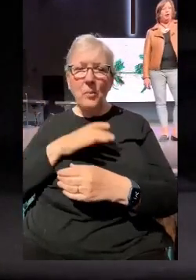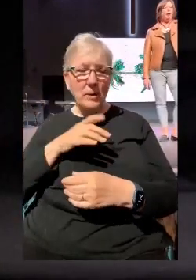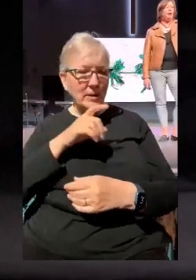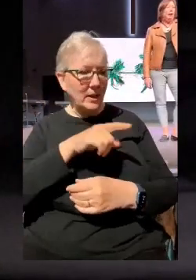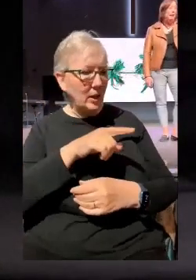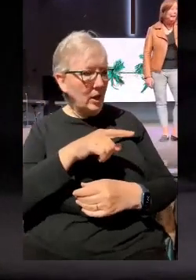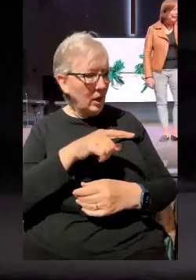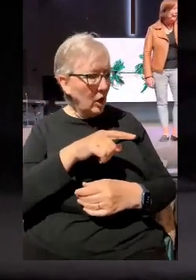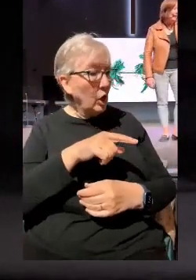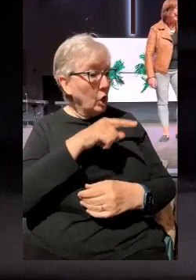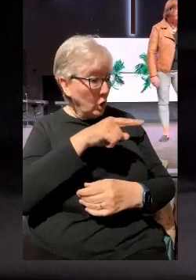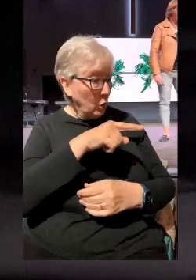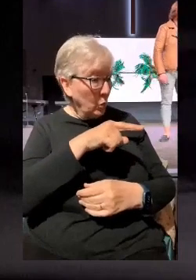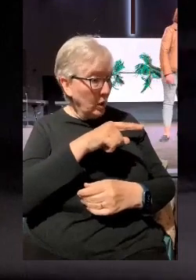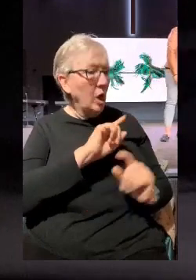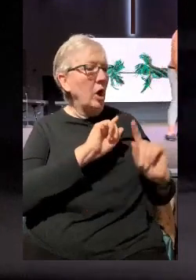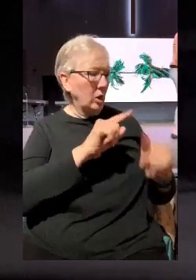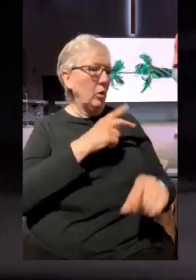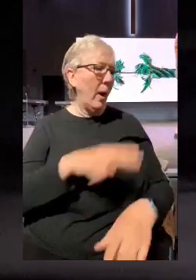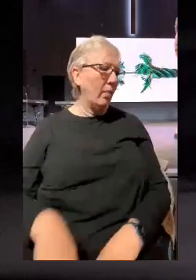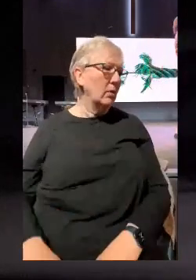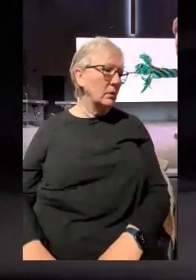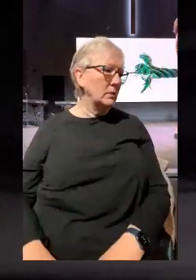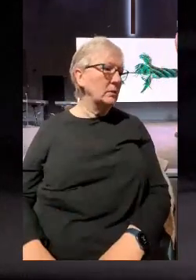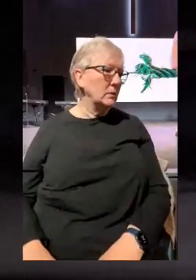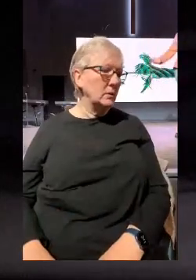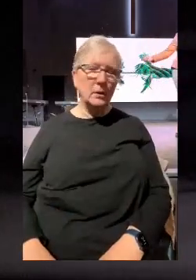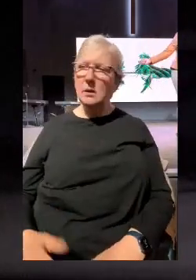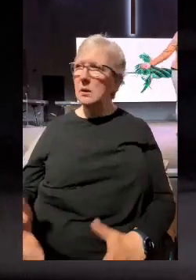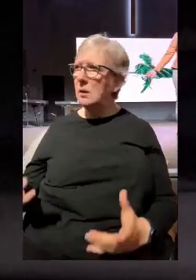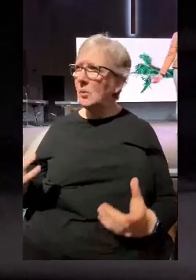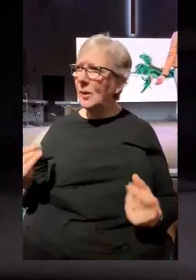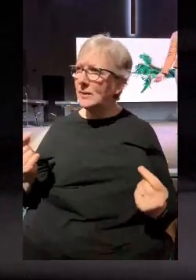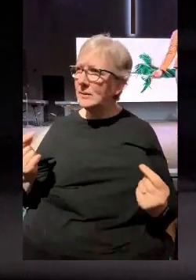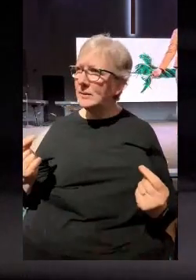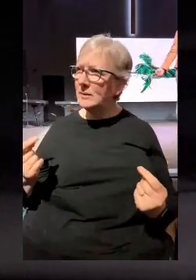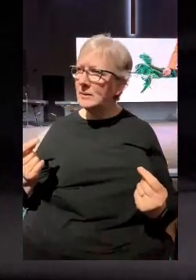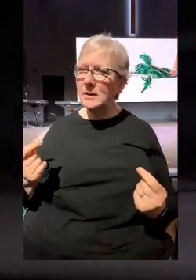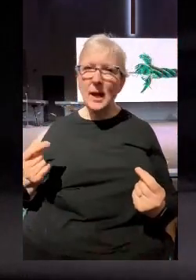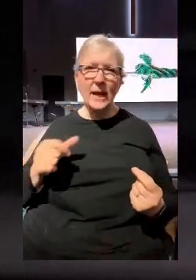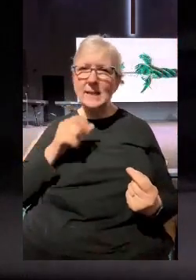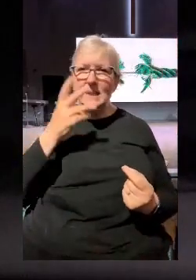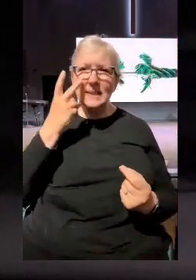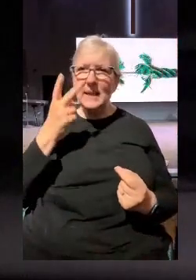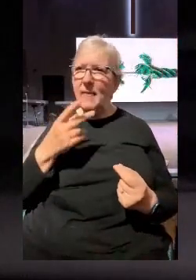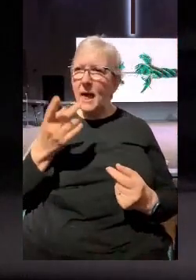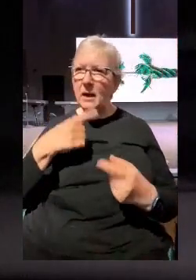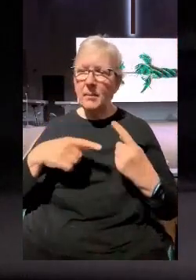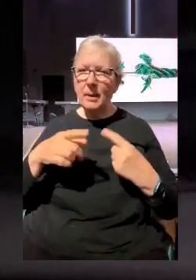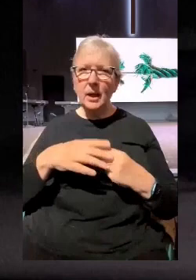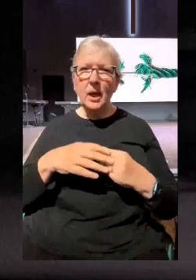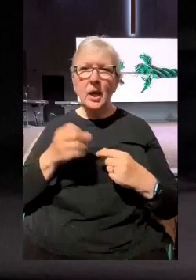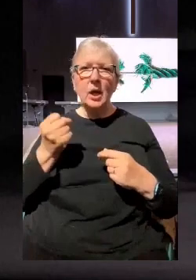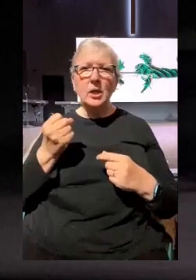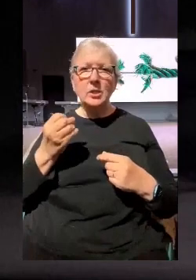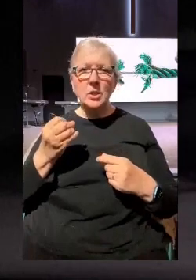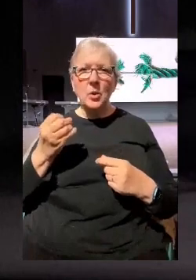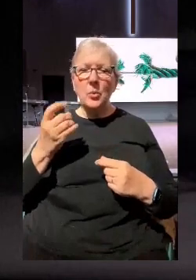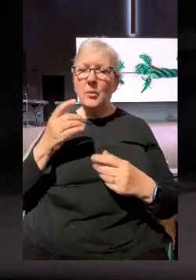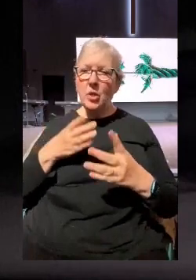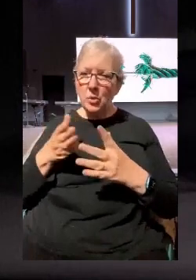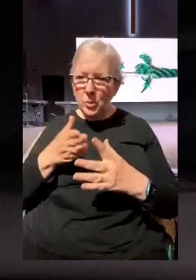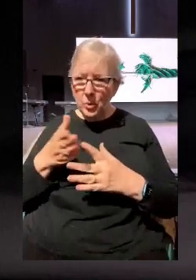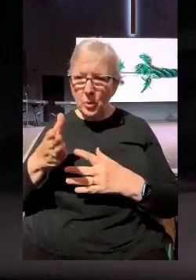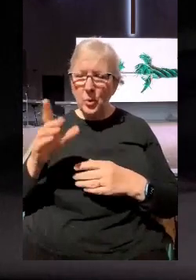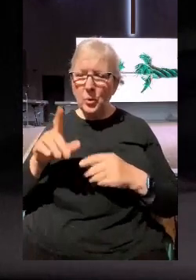hell. I was like, what? I did not see that coming. So I went through all the questions, and it was a